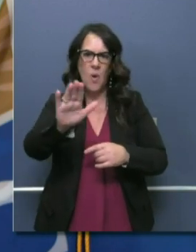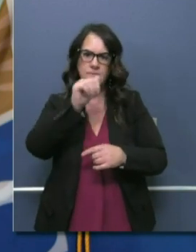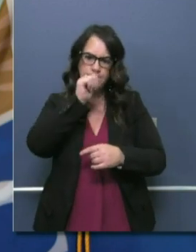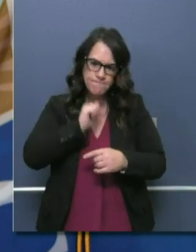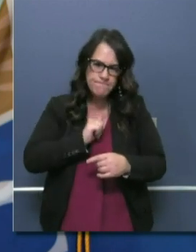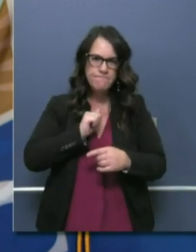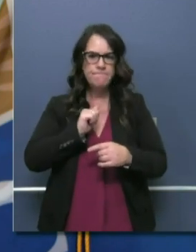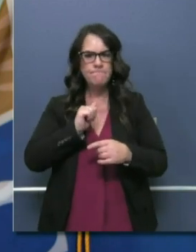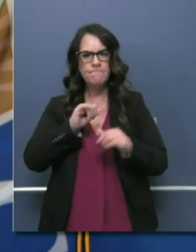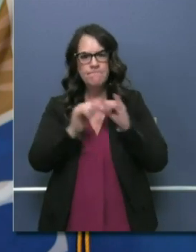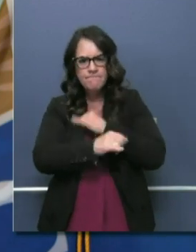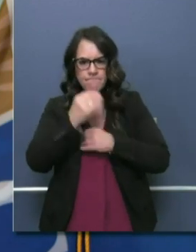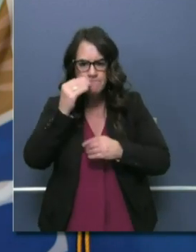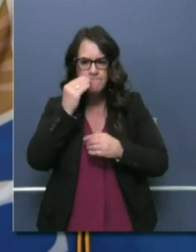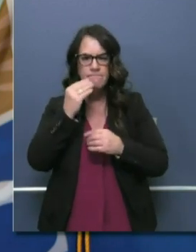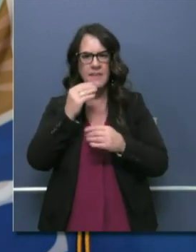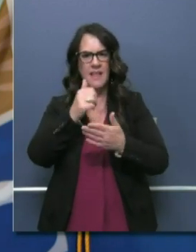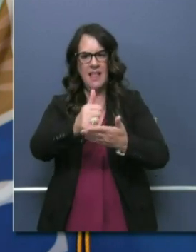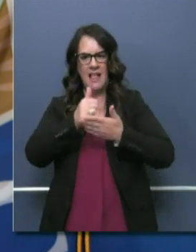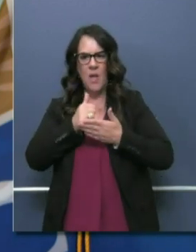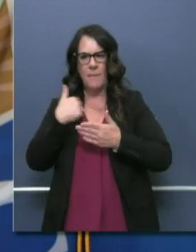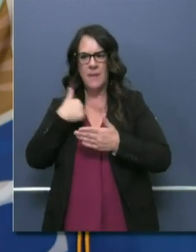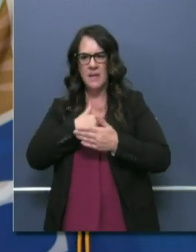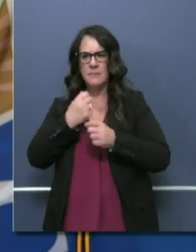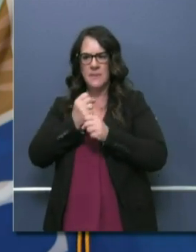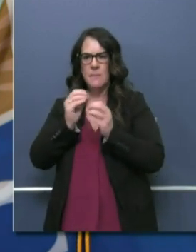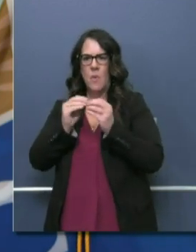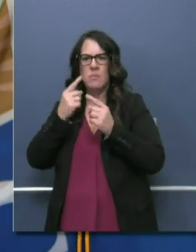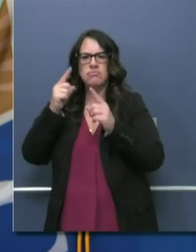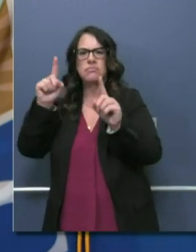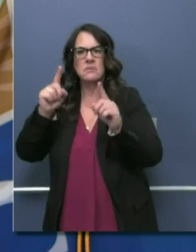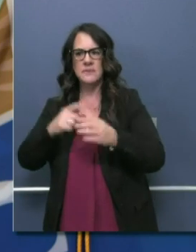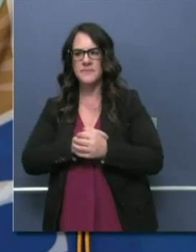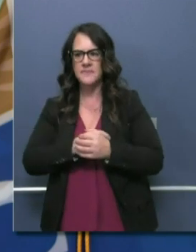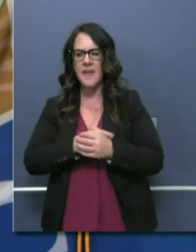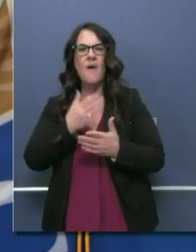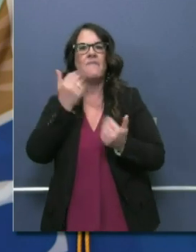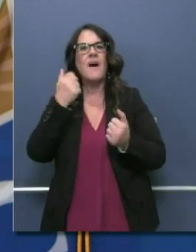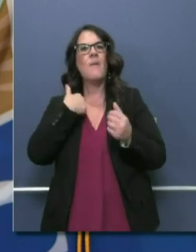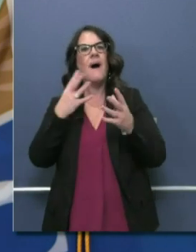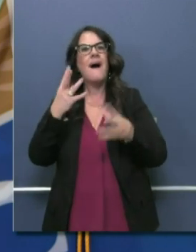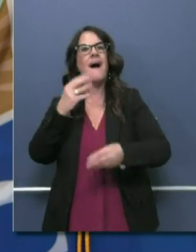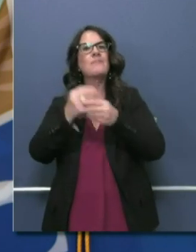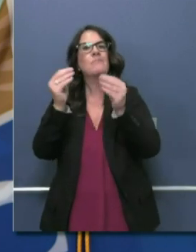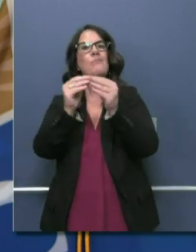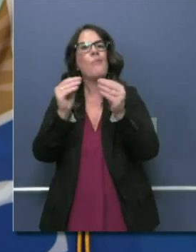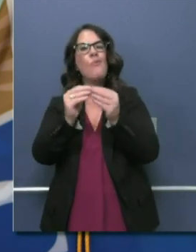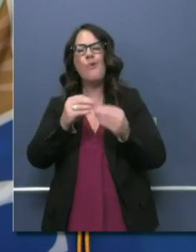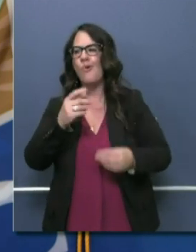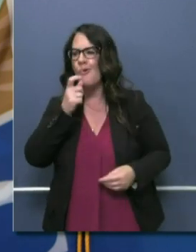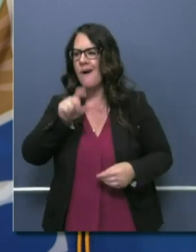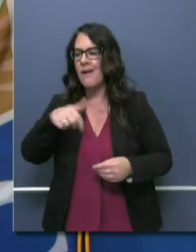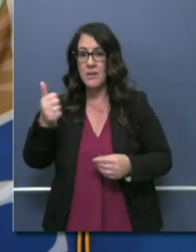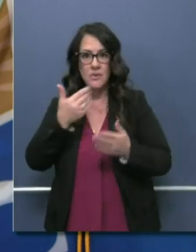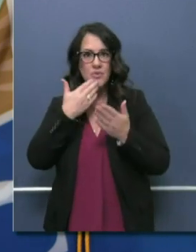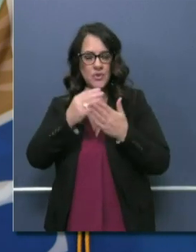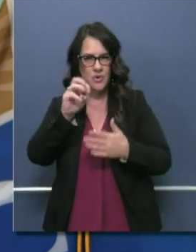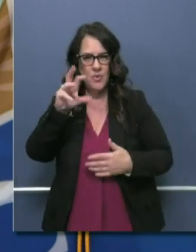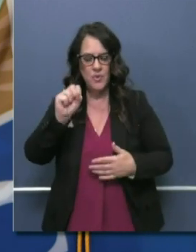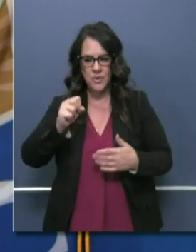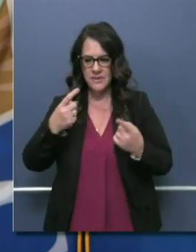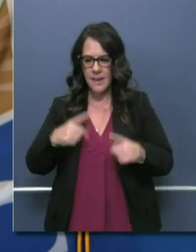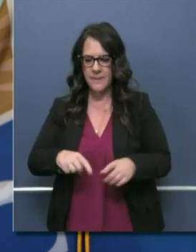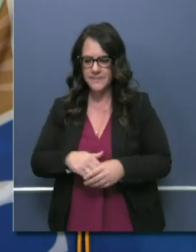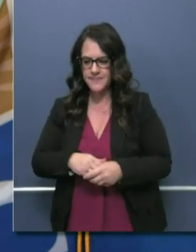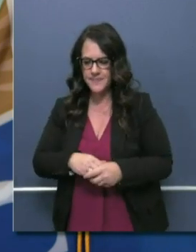position. And finally, just briefly, I want to just mention some good work that is being done, continues to need to be done, and that's